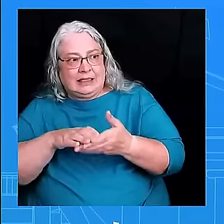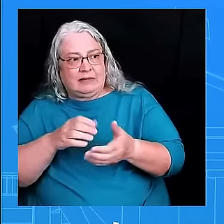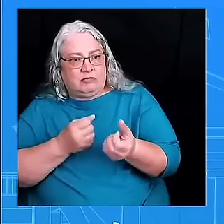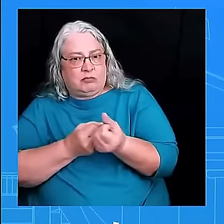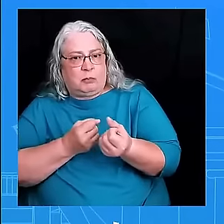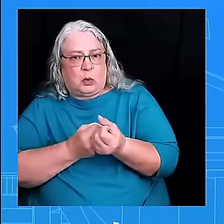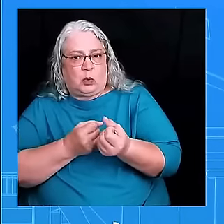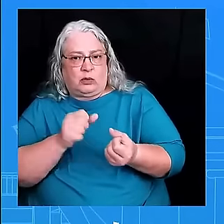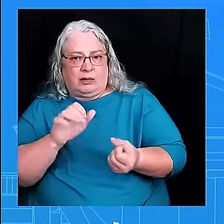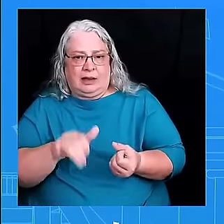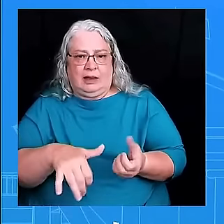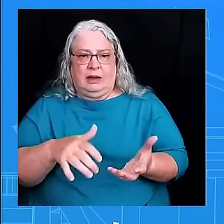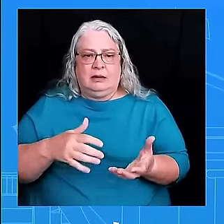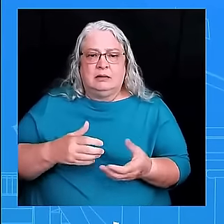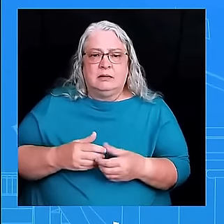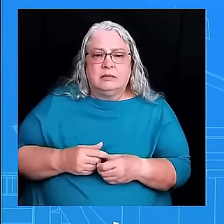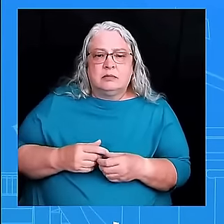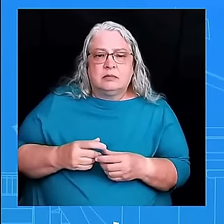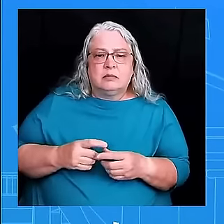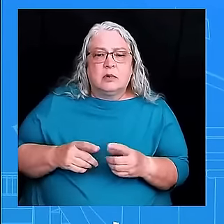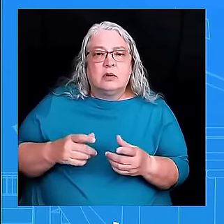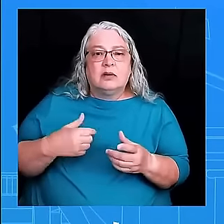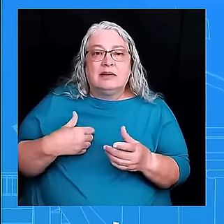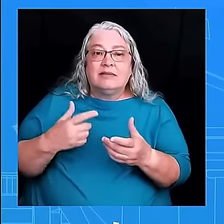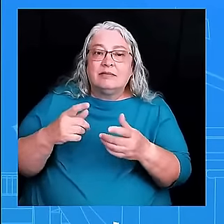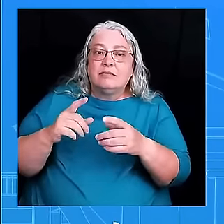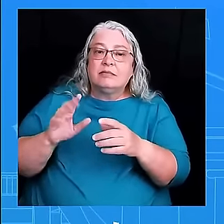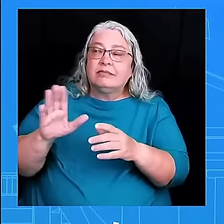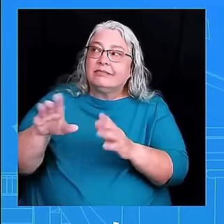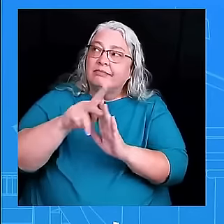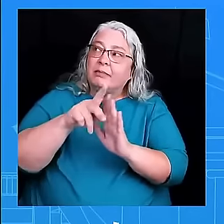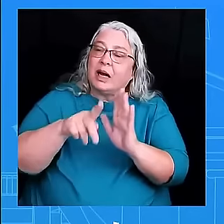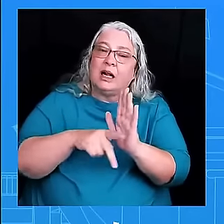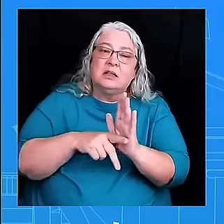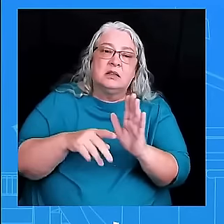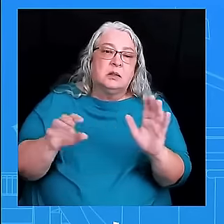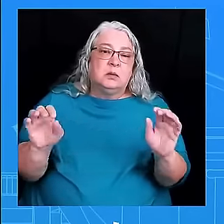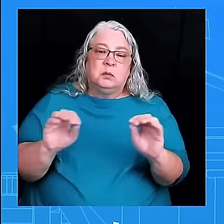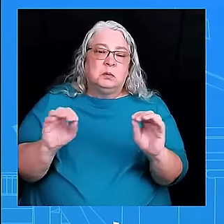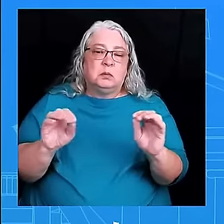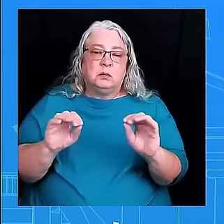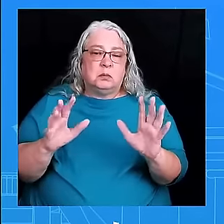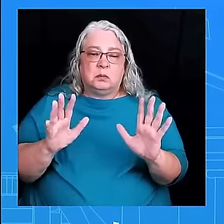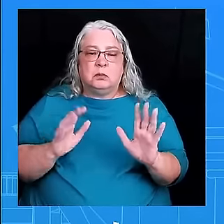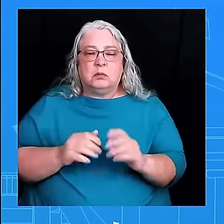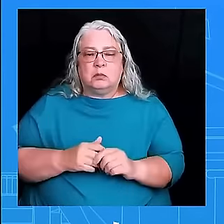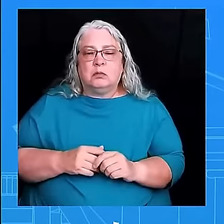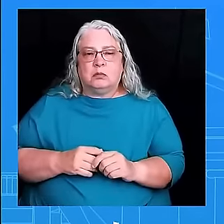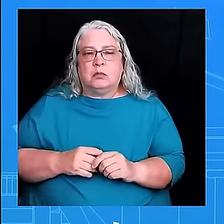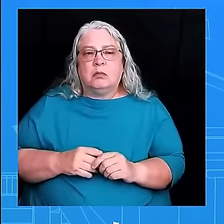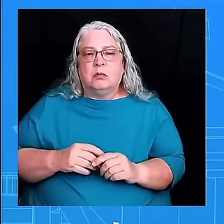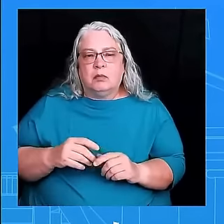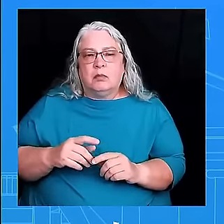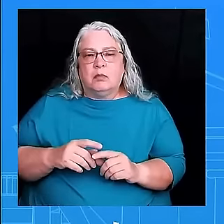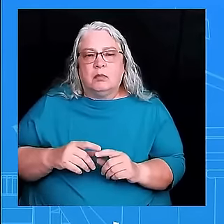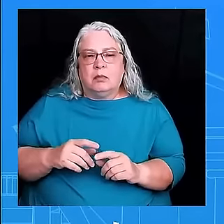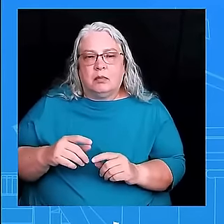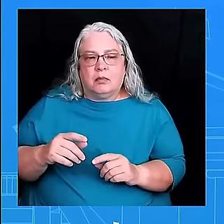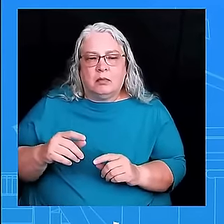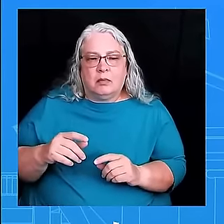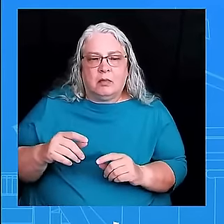about, right? Whether it's the economy, healthcare, make sure that we respect each other, dignity. That is what the president is